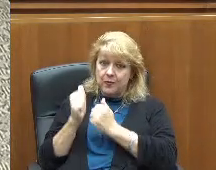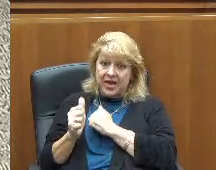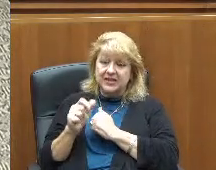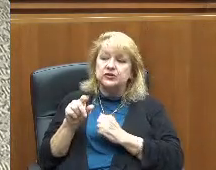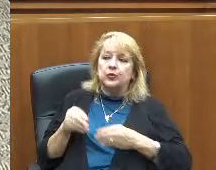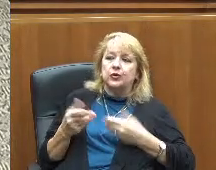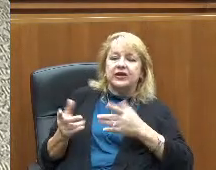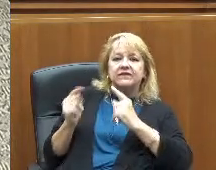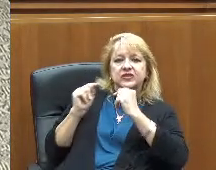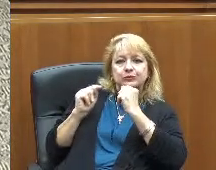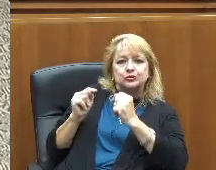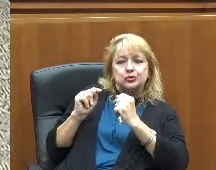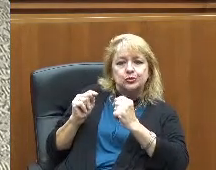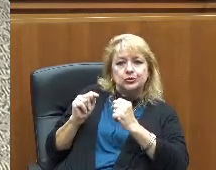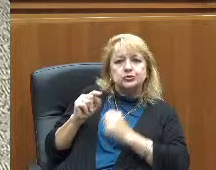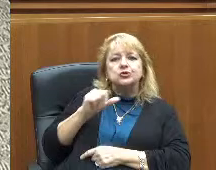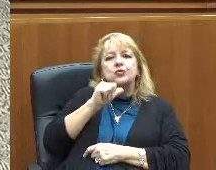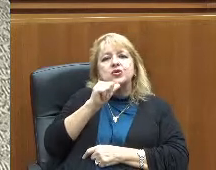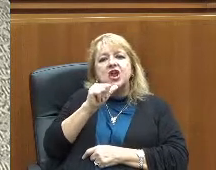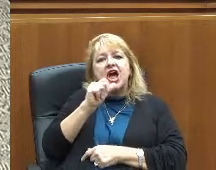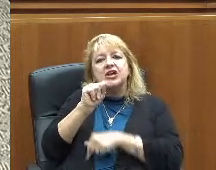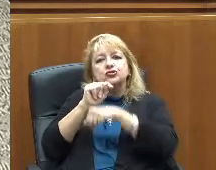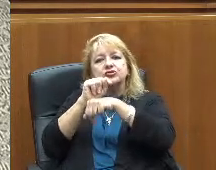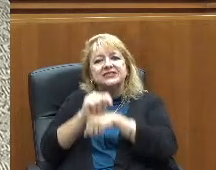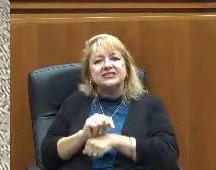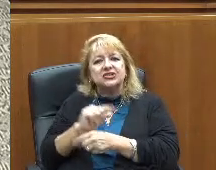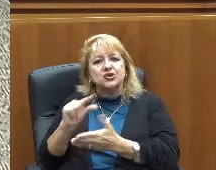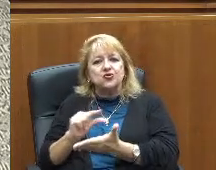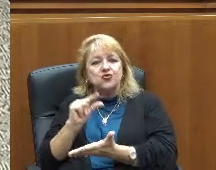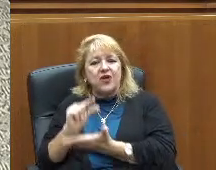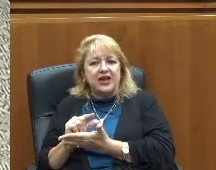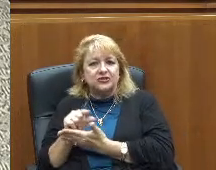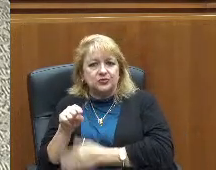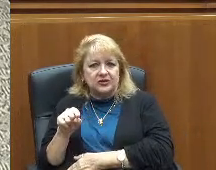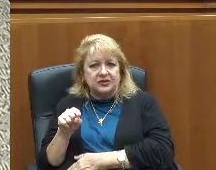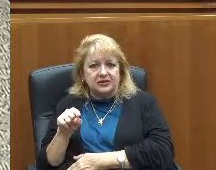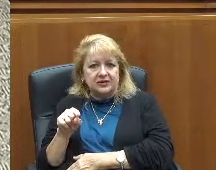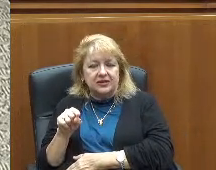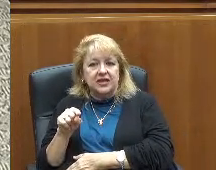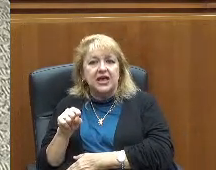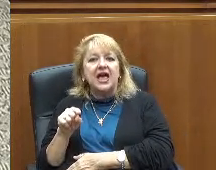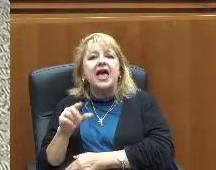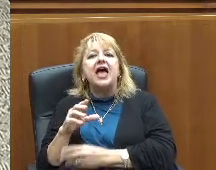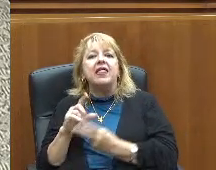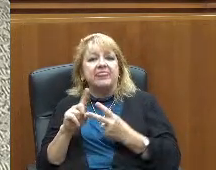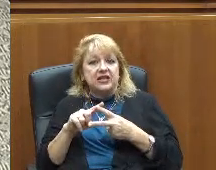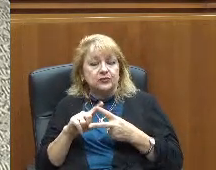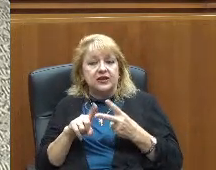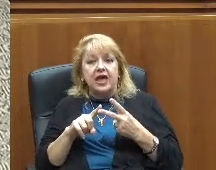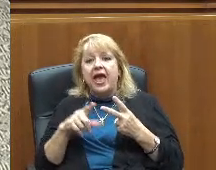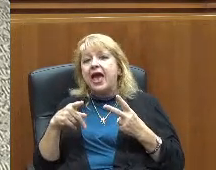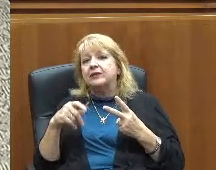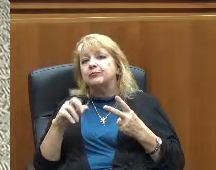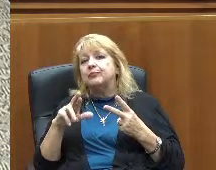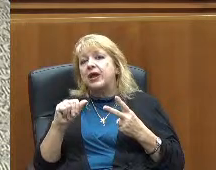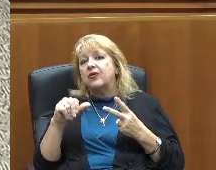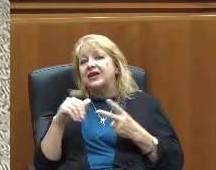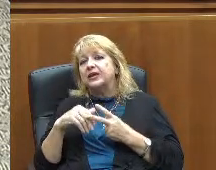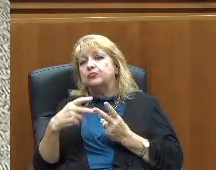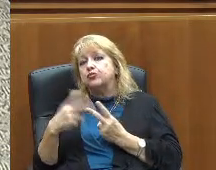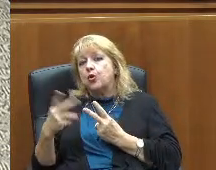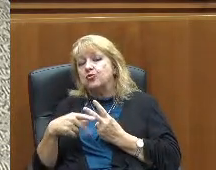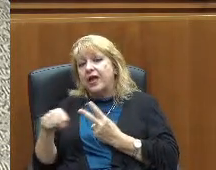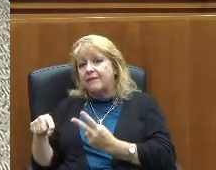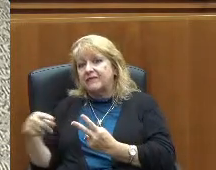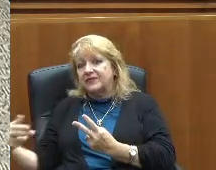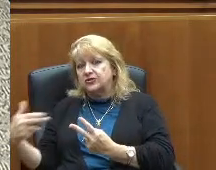that. So the non-traditional graduate, also those paras that we have in programs, and it's very